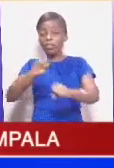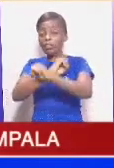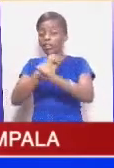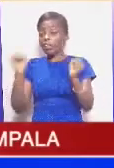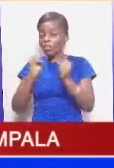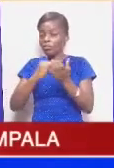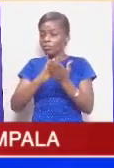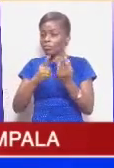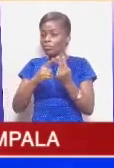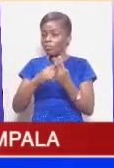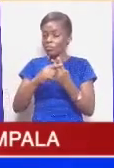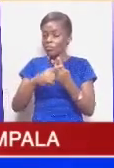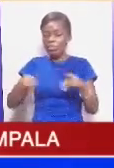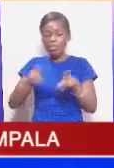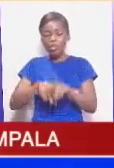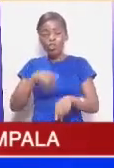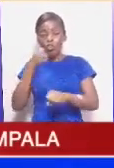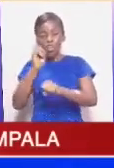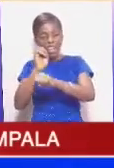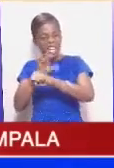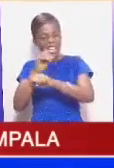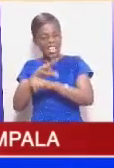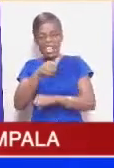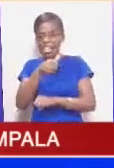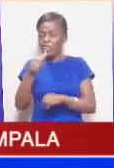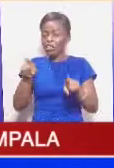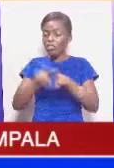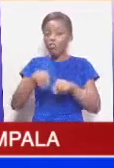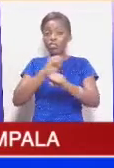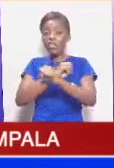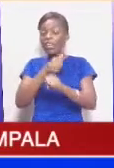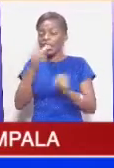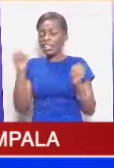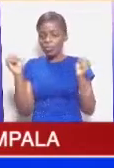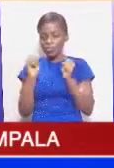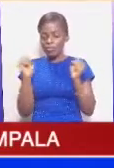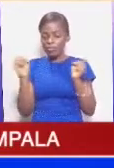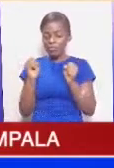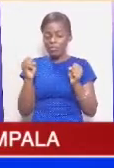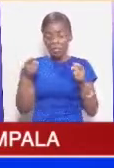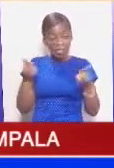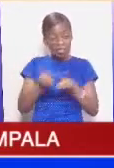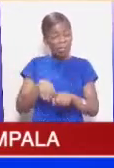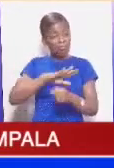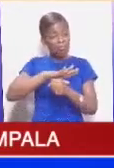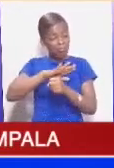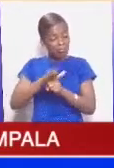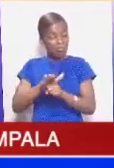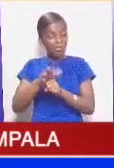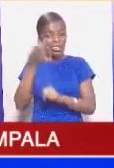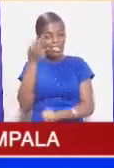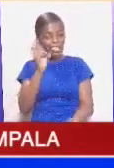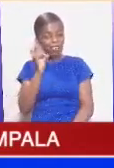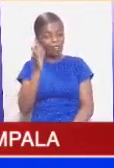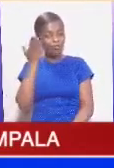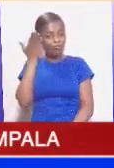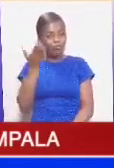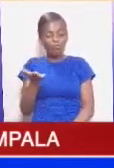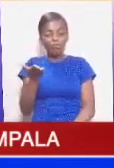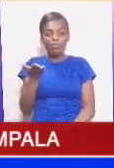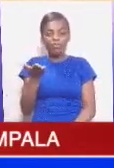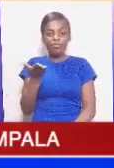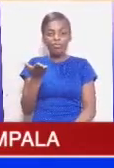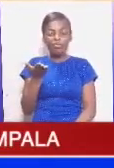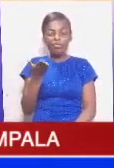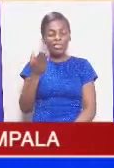mukenenya oba ababudaabuda bannaabwe oba abalwanyisa endwadde endala ezandibadde nga za COVID oba ne kyandibadde mu ango ya